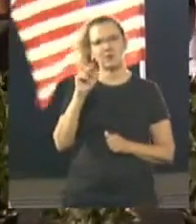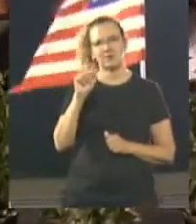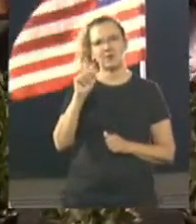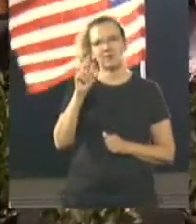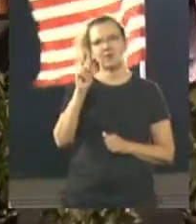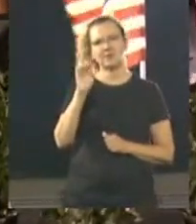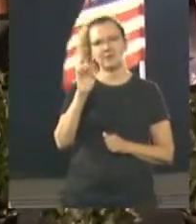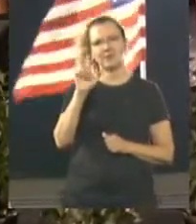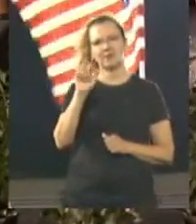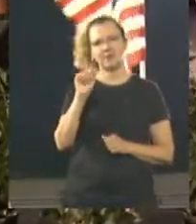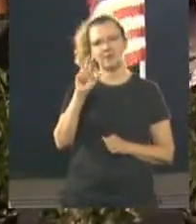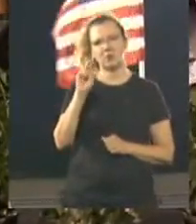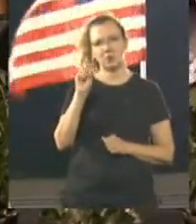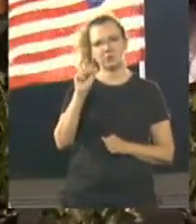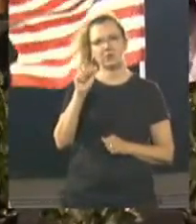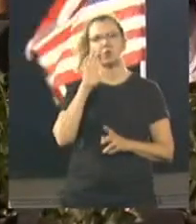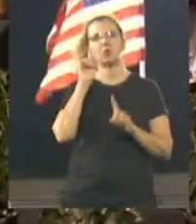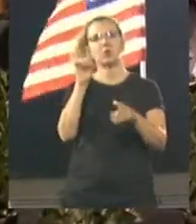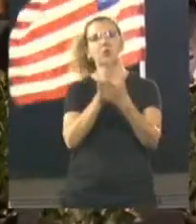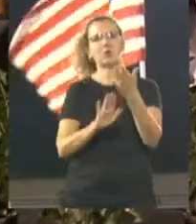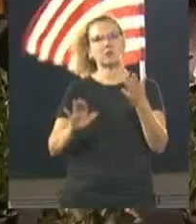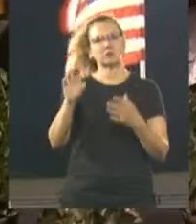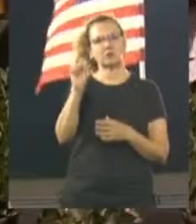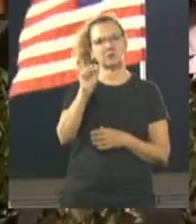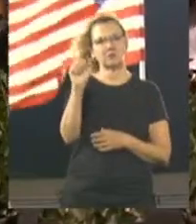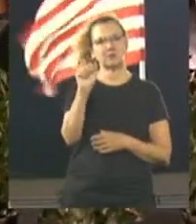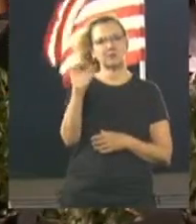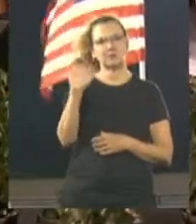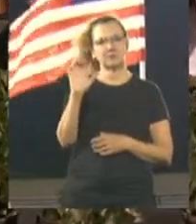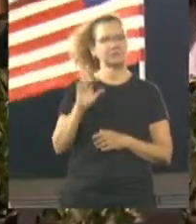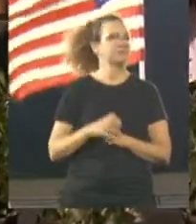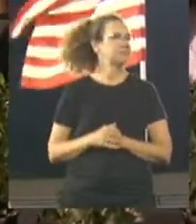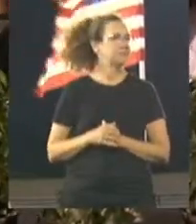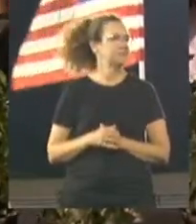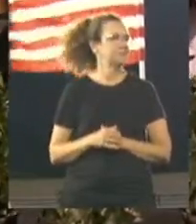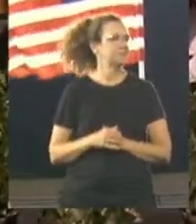la Rosa will be attending San Antonio College.